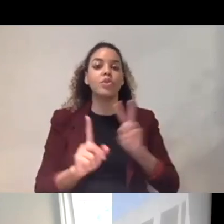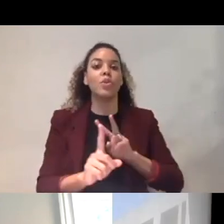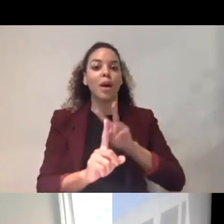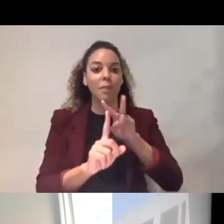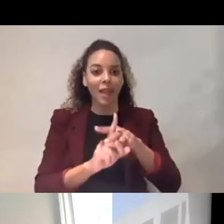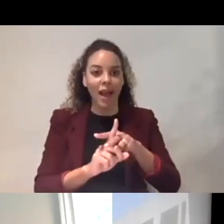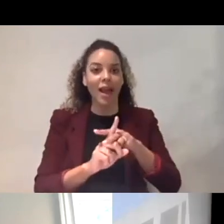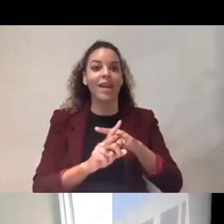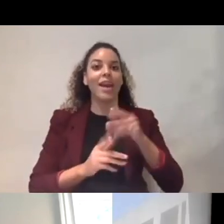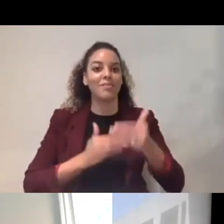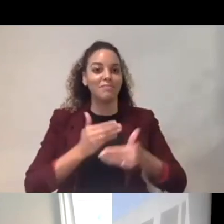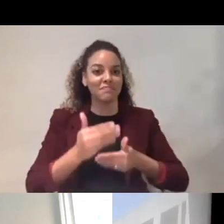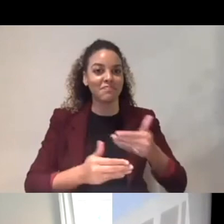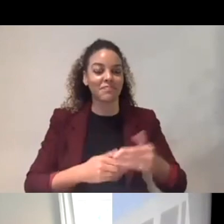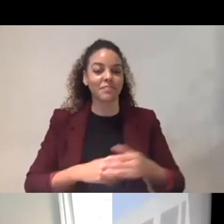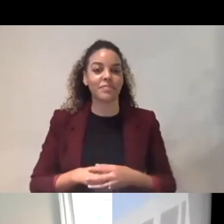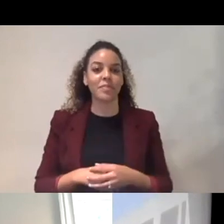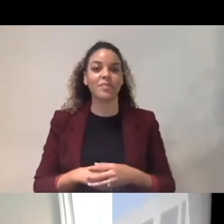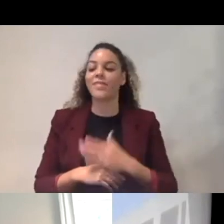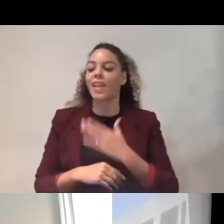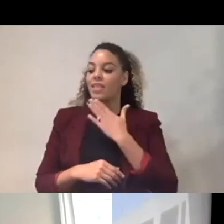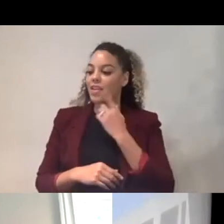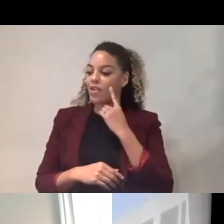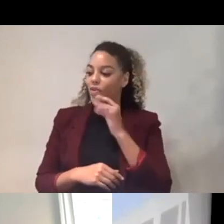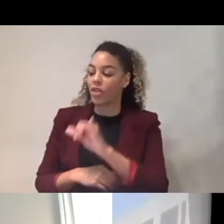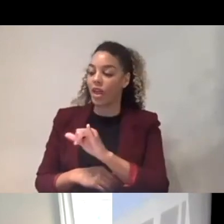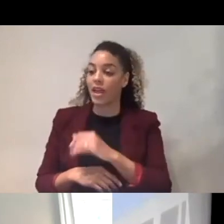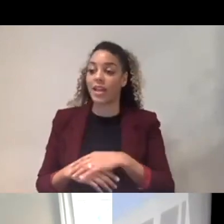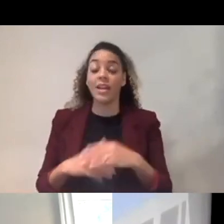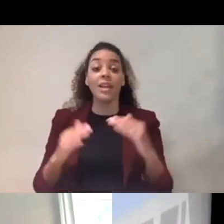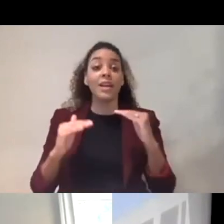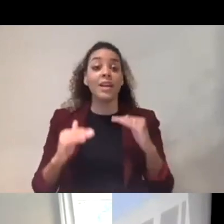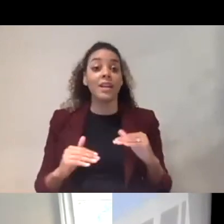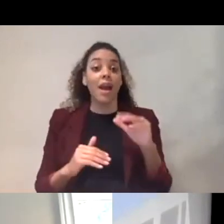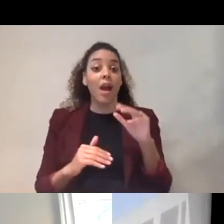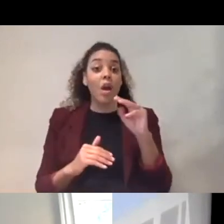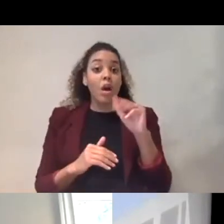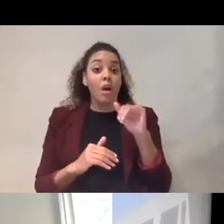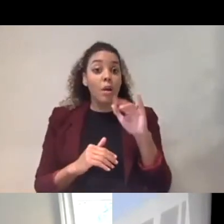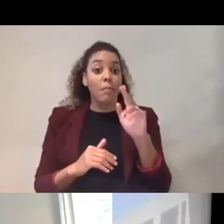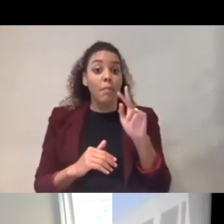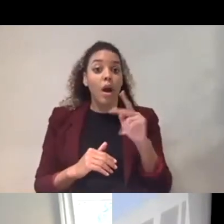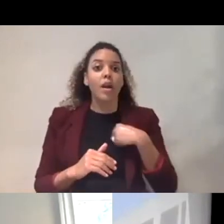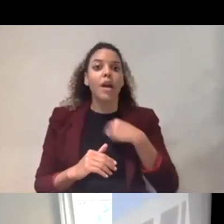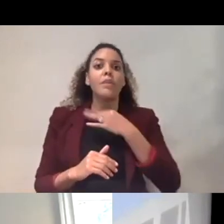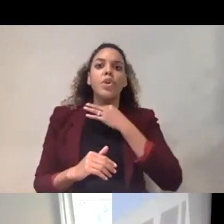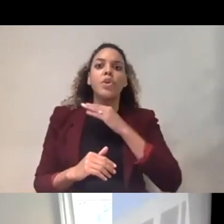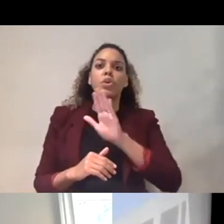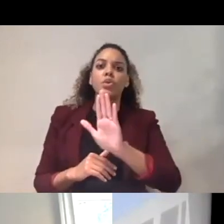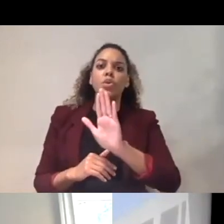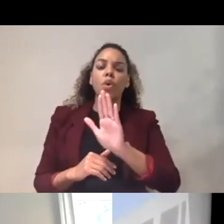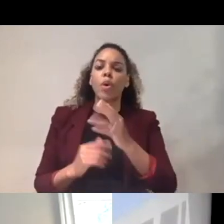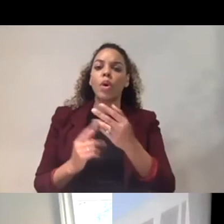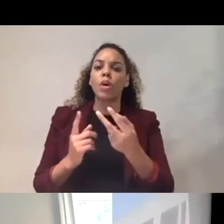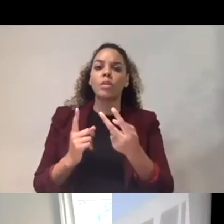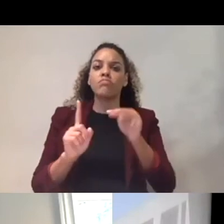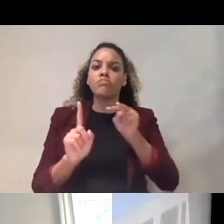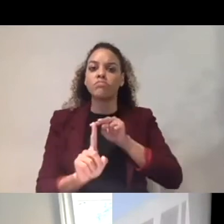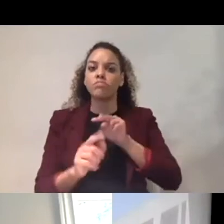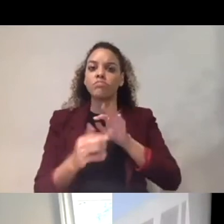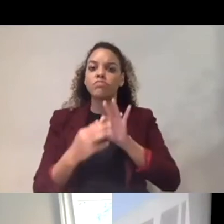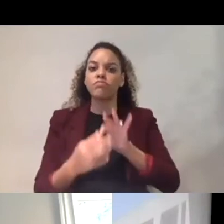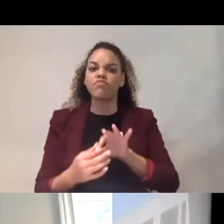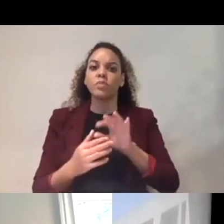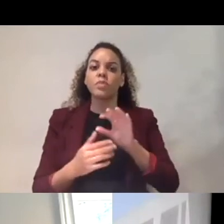I'm curious, Mark, from your perspective, how does the vocational rehabilitation system address matters of neurodiversity? Because you have to serve